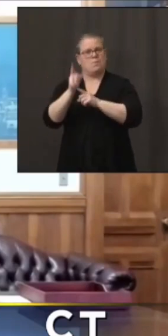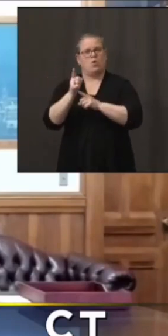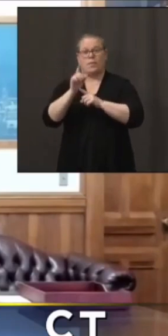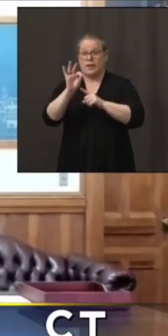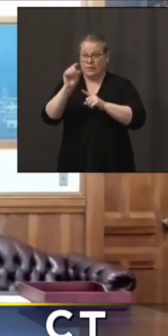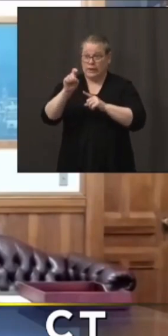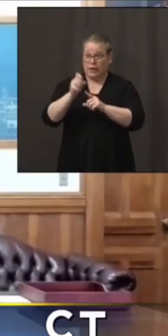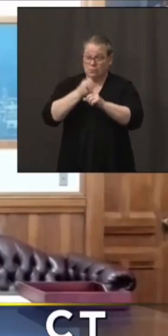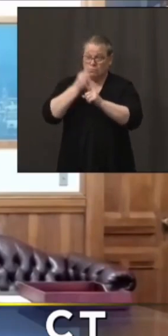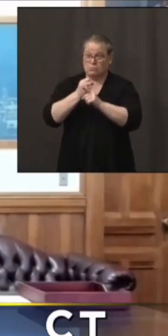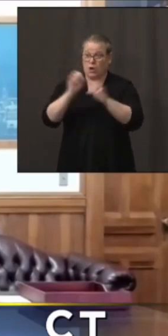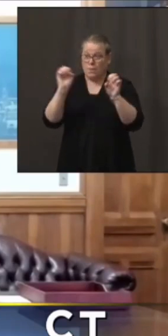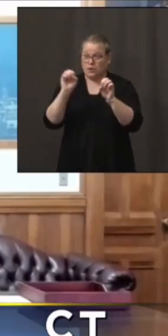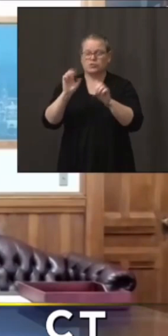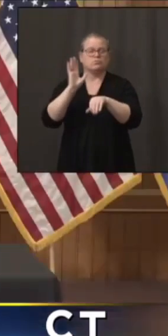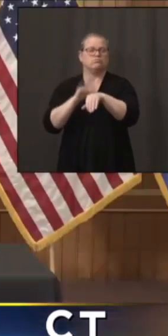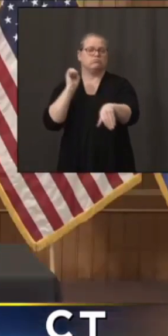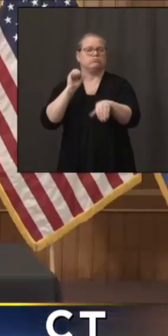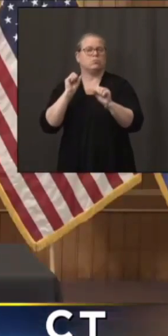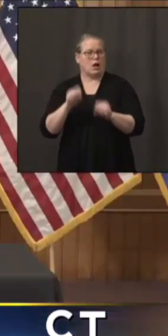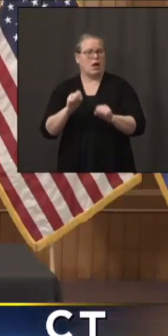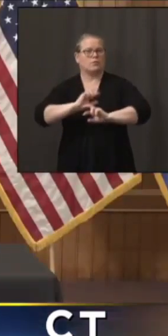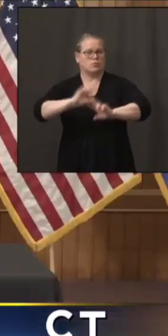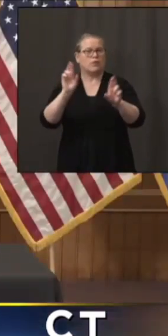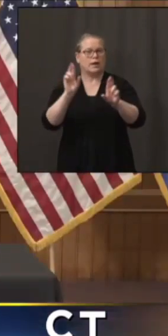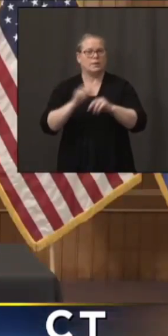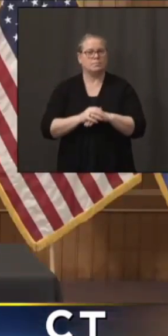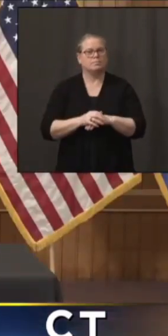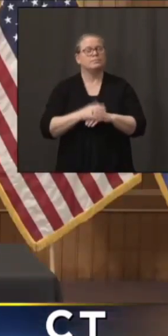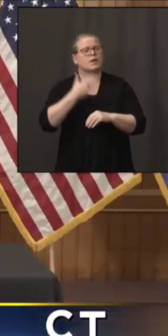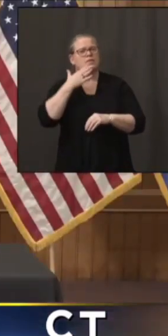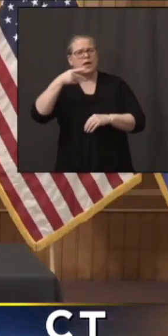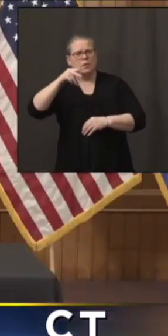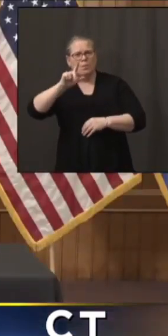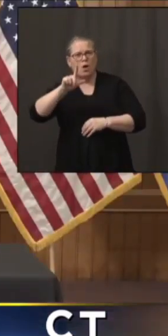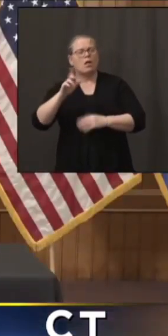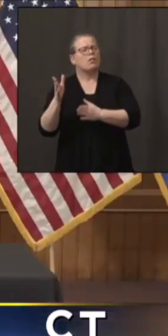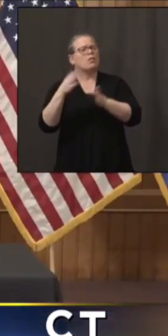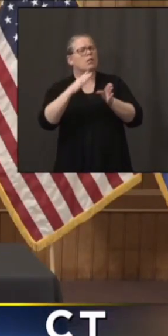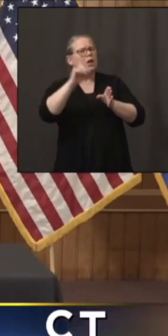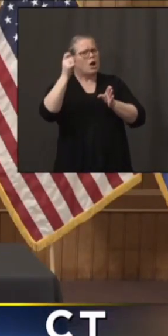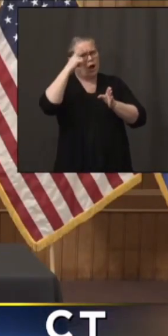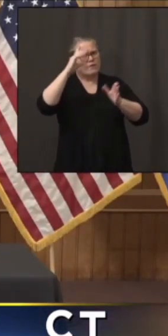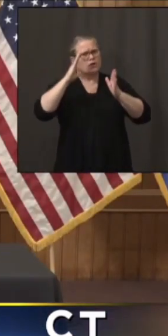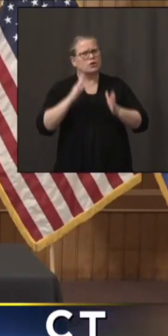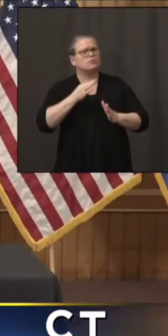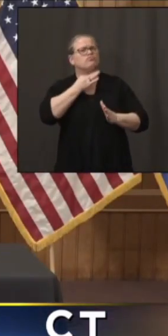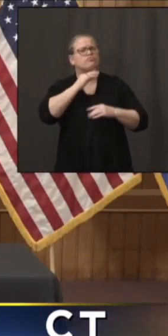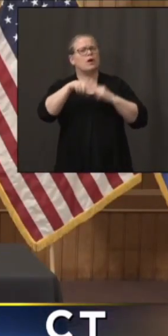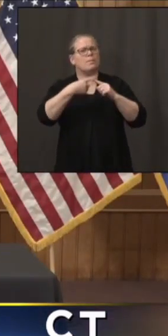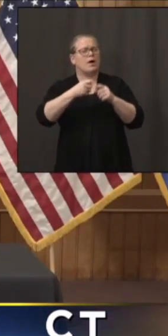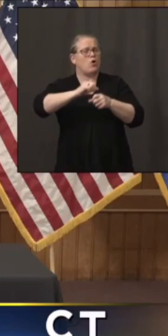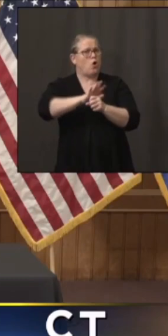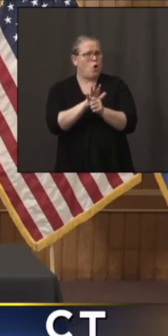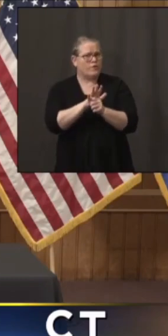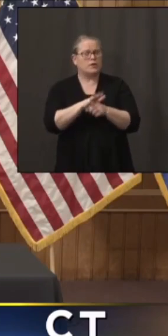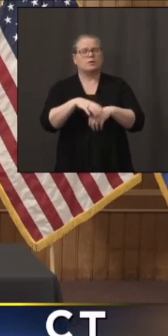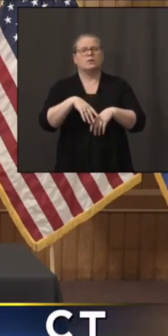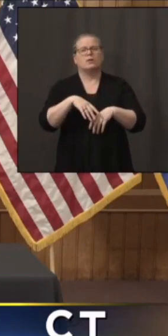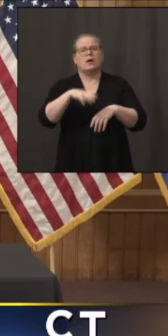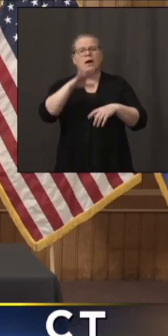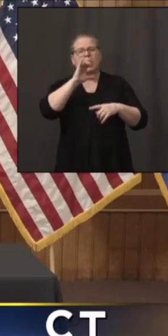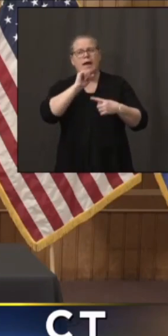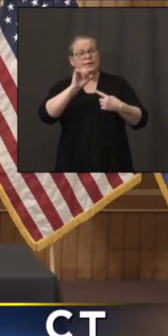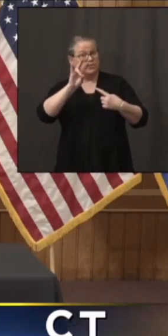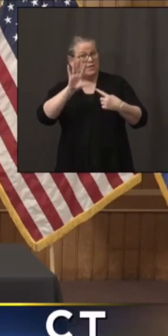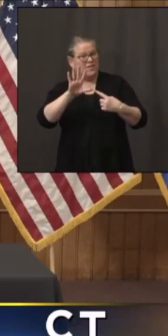Okay, thanks, Paul. And Governor, just kind of switching back over to COVID, for these people who are age 75 and older, and if they don't get contacted